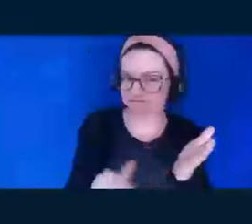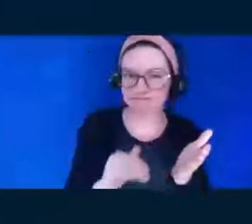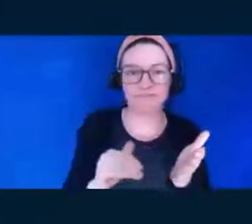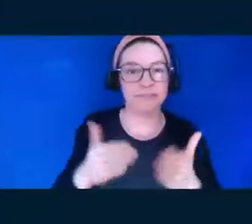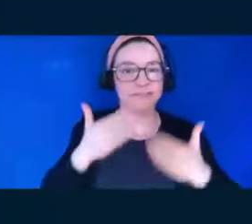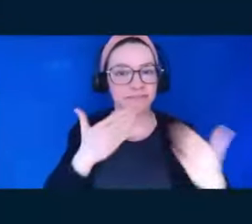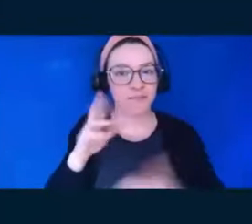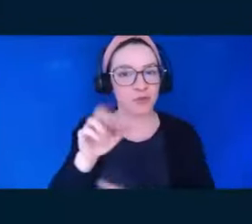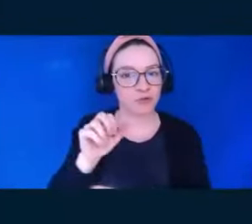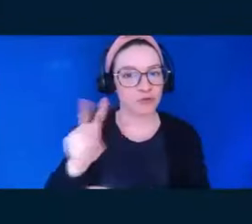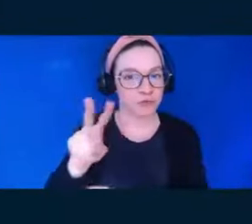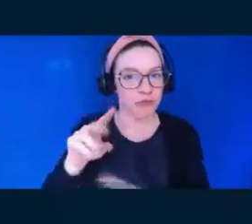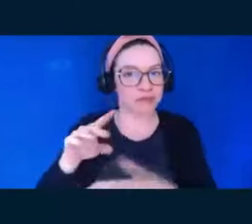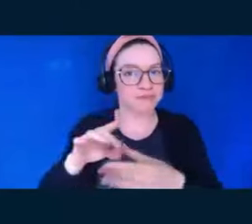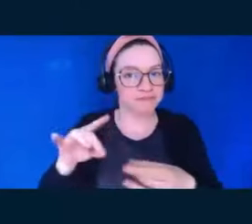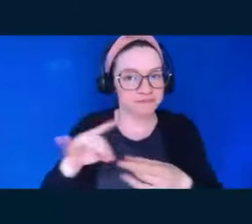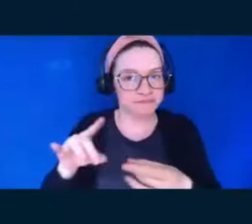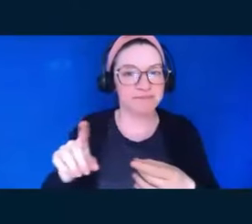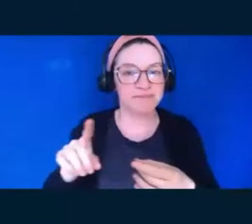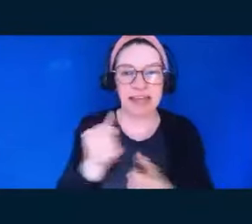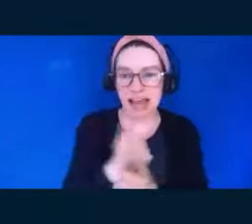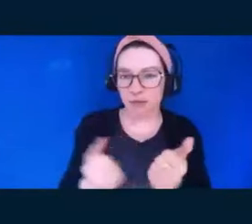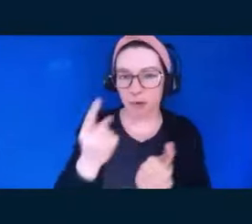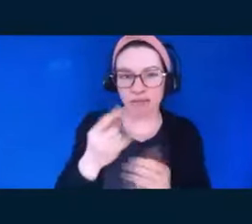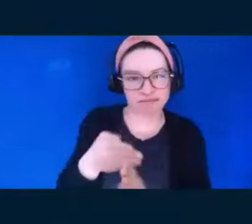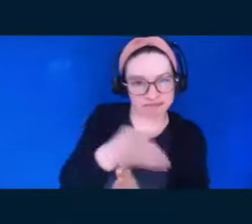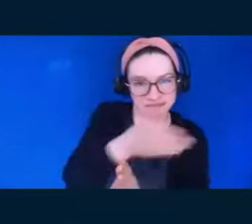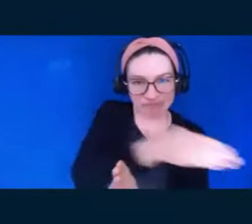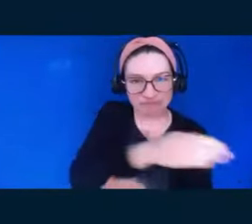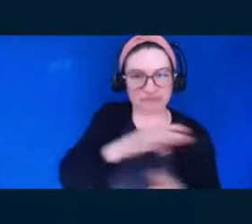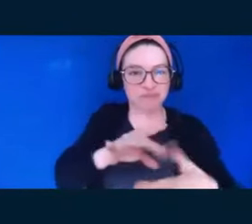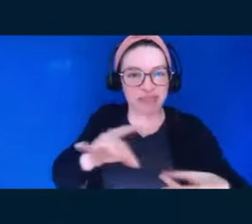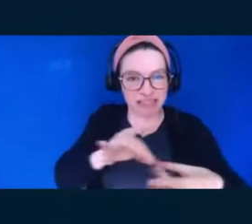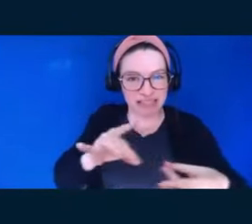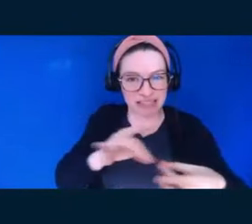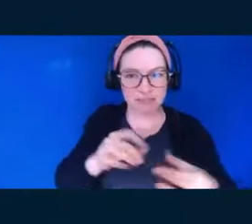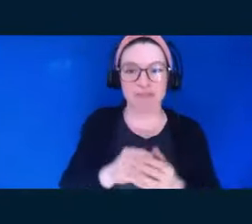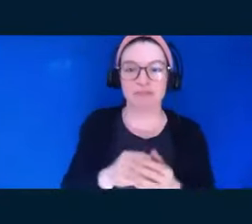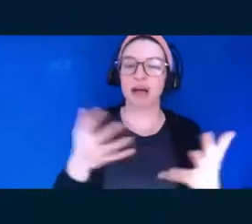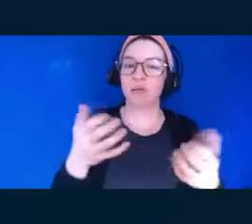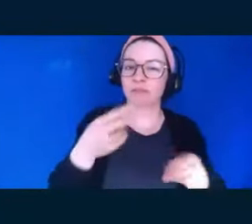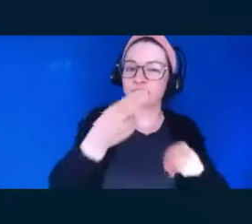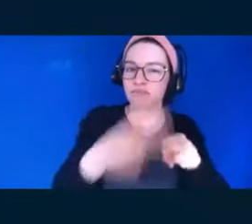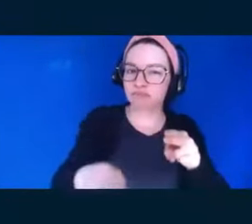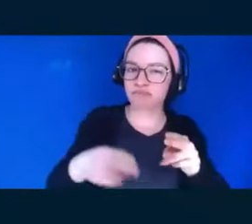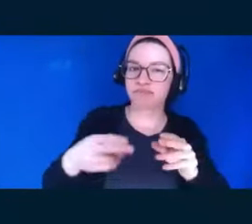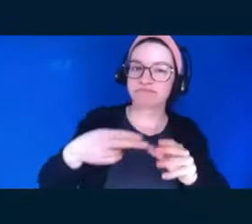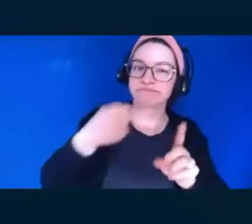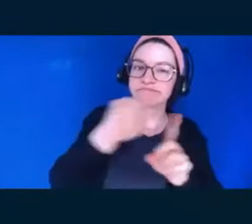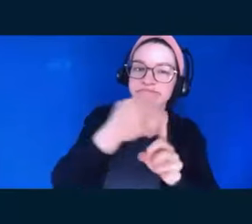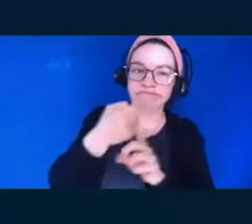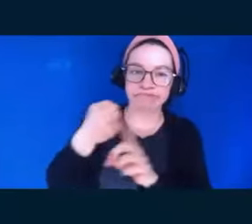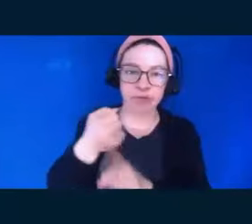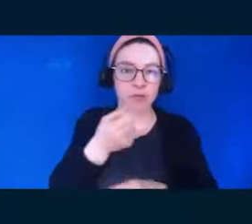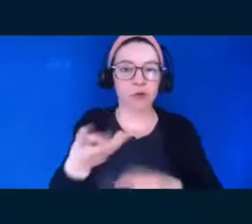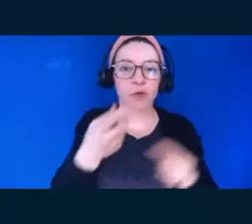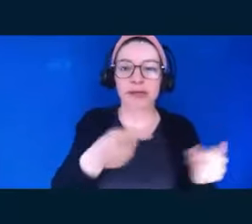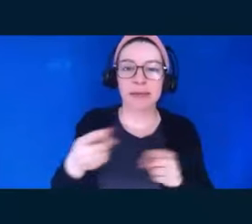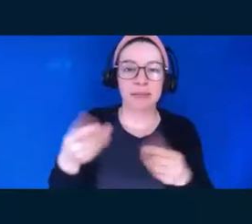Reverend and everyone has said for everyone here today with us. I wanted to briefly just highlight a few things going on here at the departmental